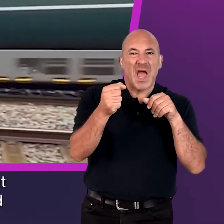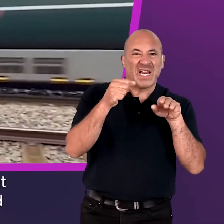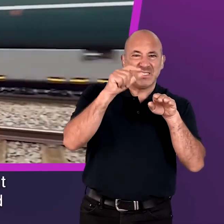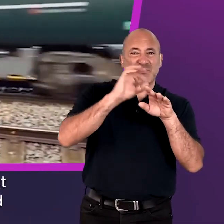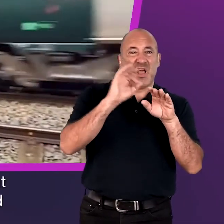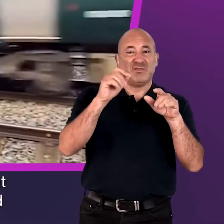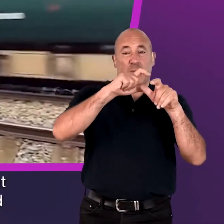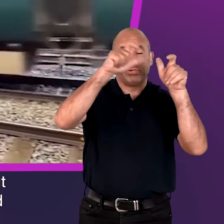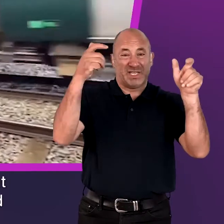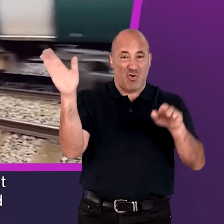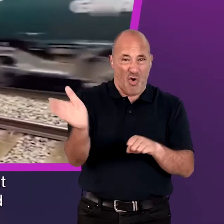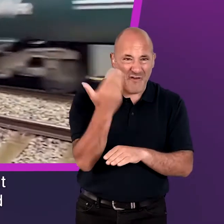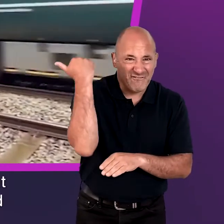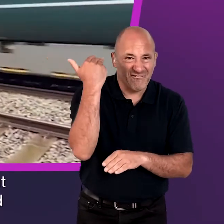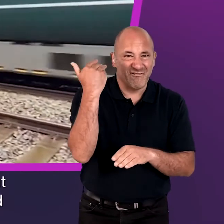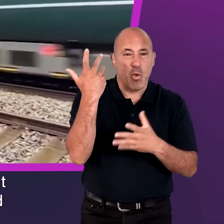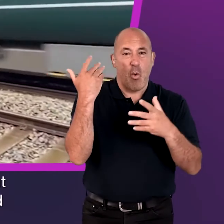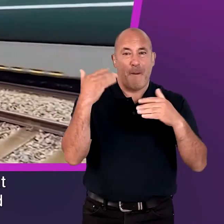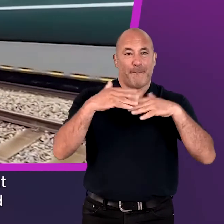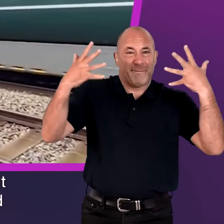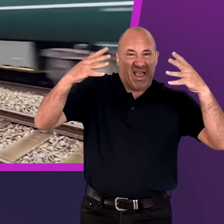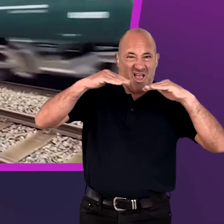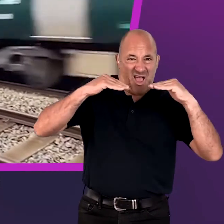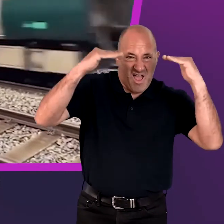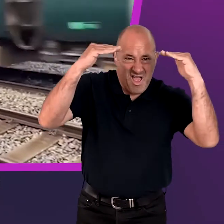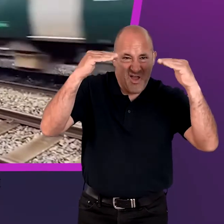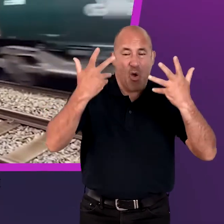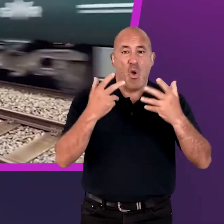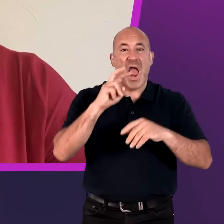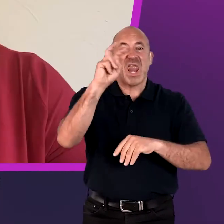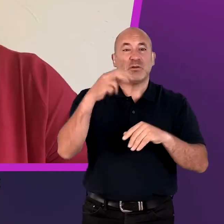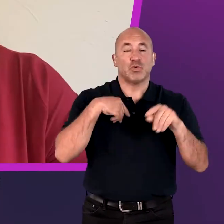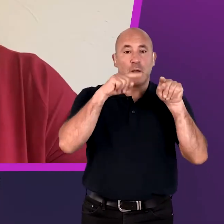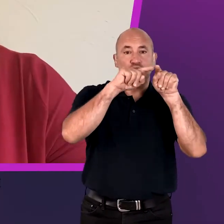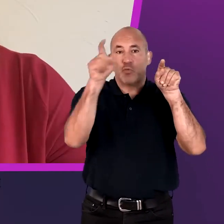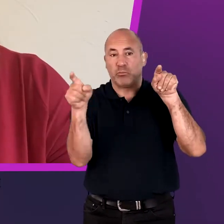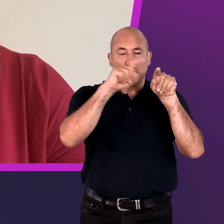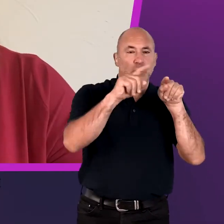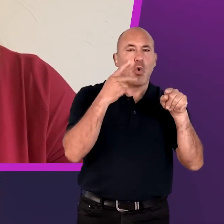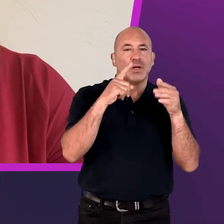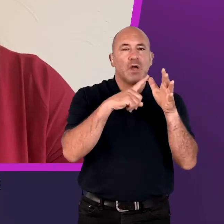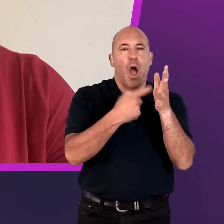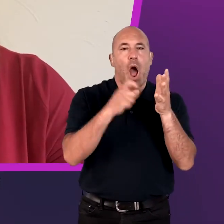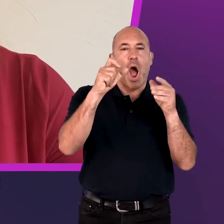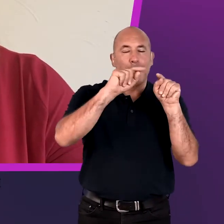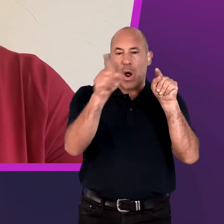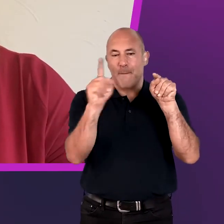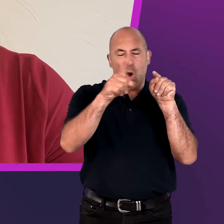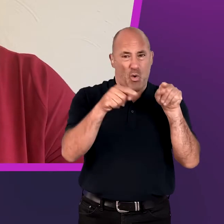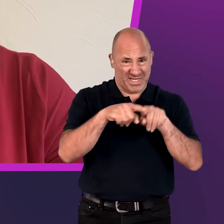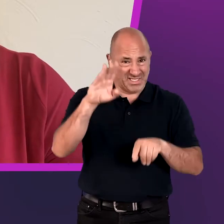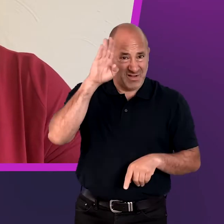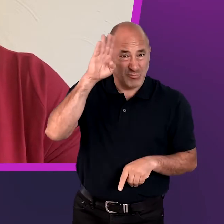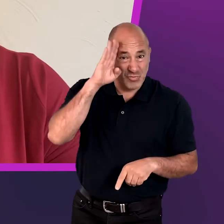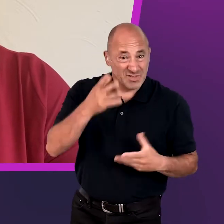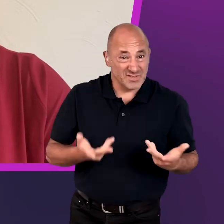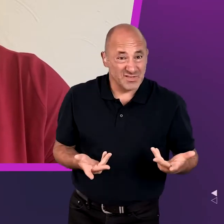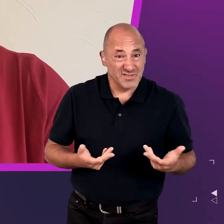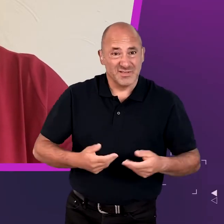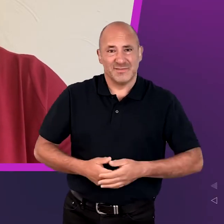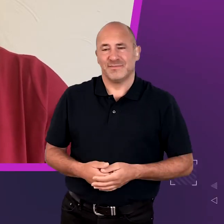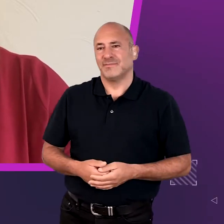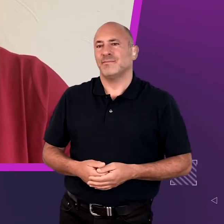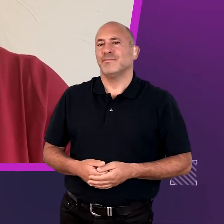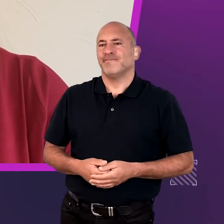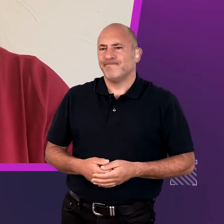under bridges and over trains without knocking down the bridge and building it bigger, and without the electricity jumping from the wire or arcing, which is